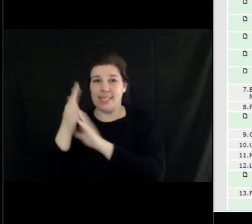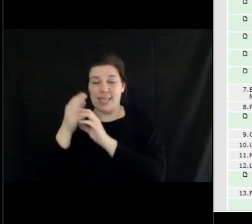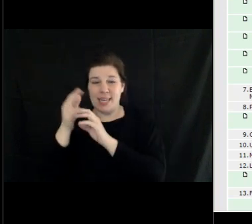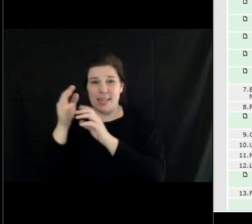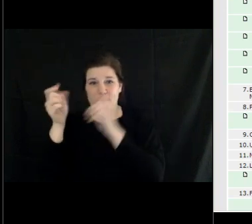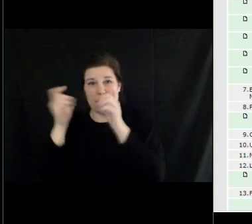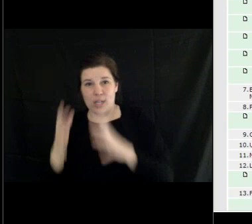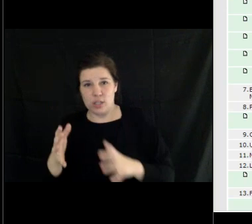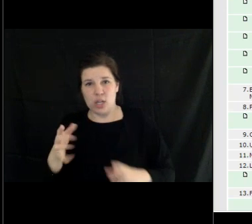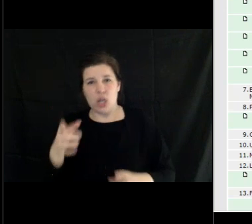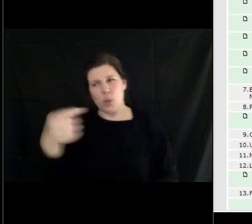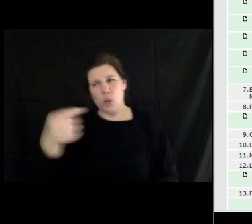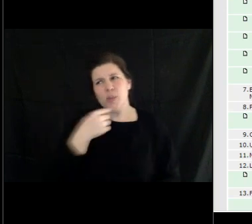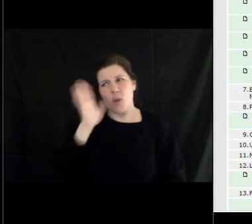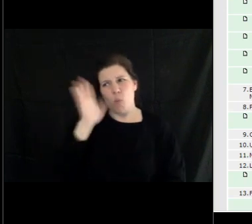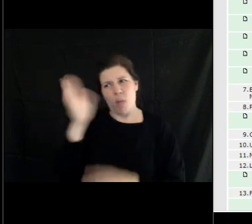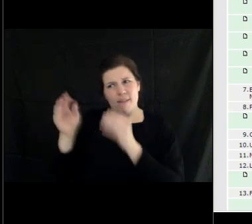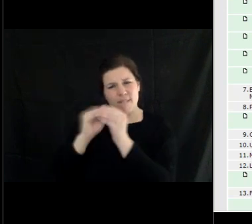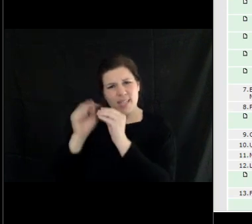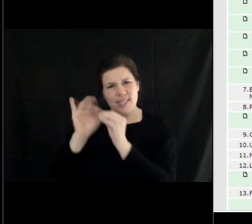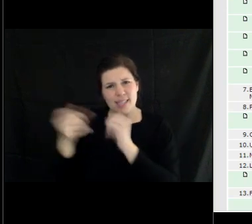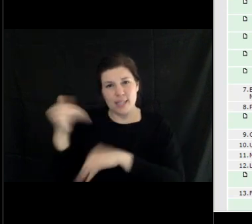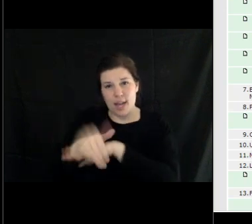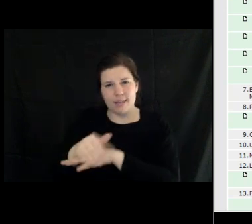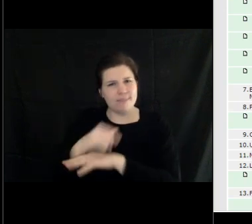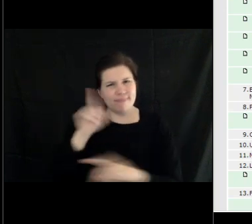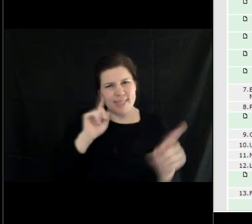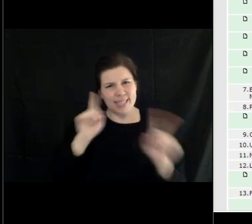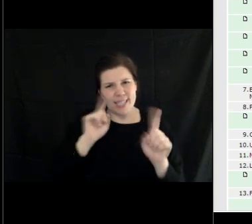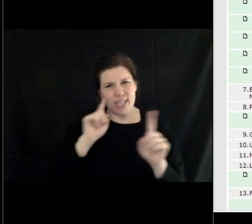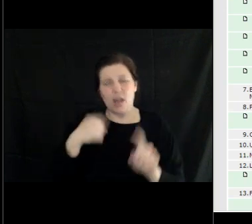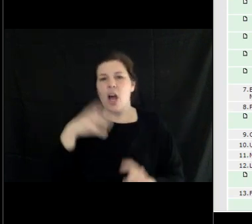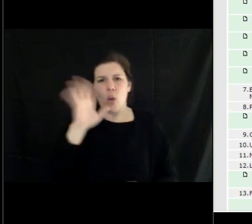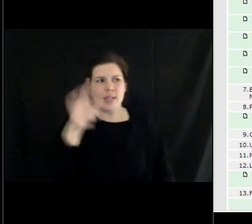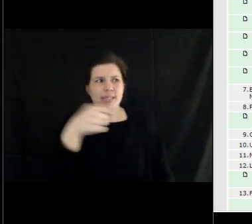it, so I do it myself. Now to the mayor.